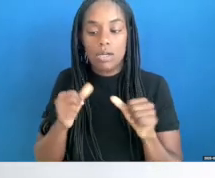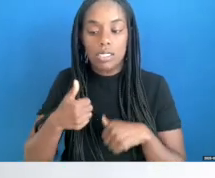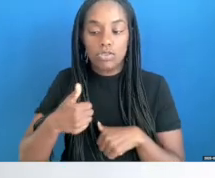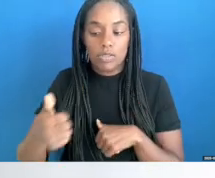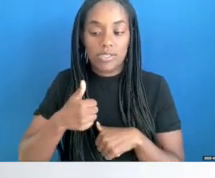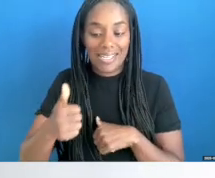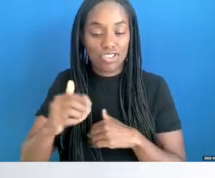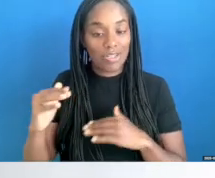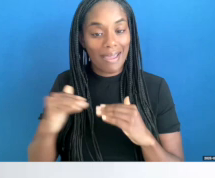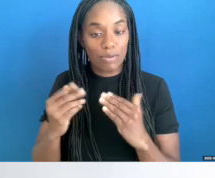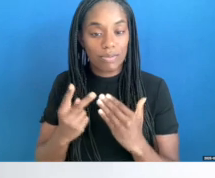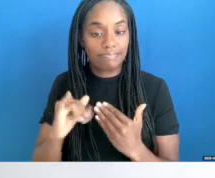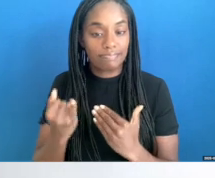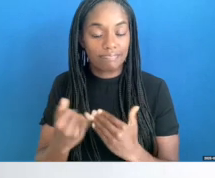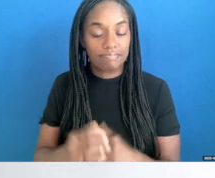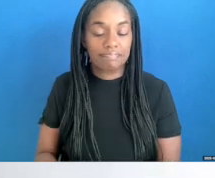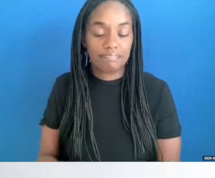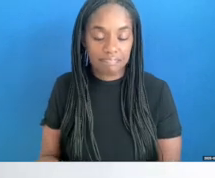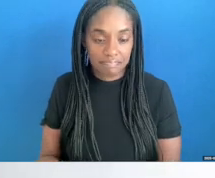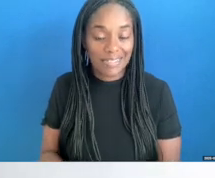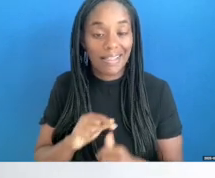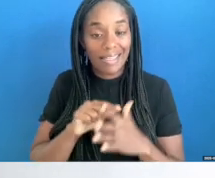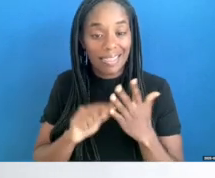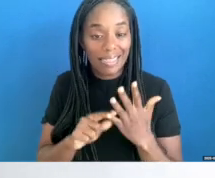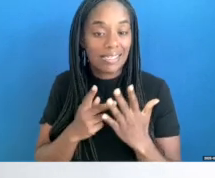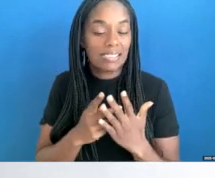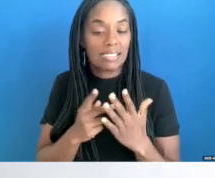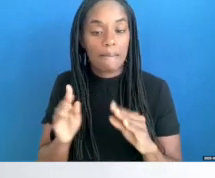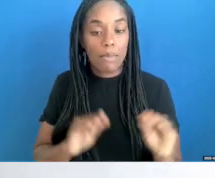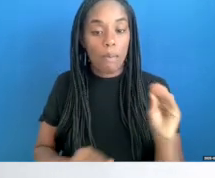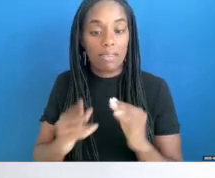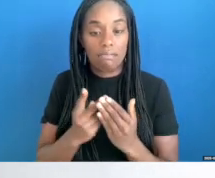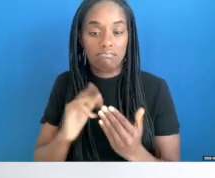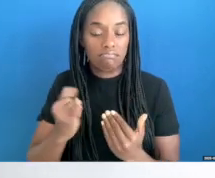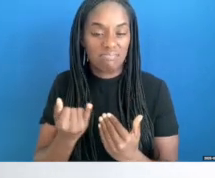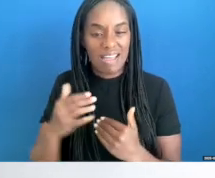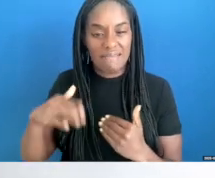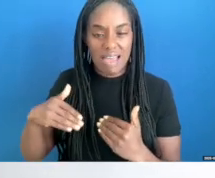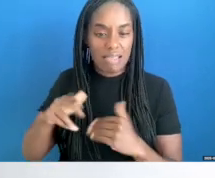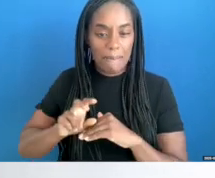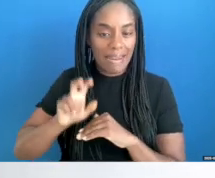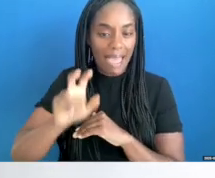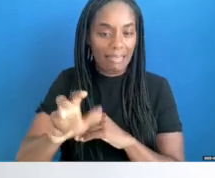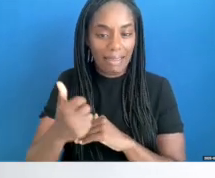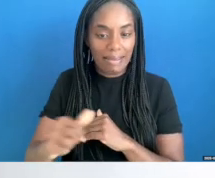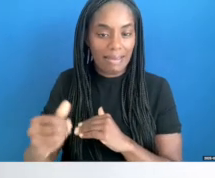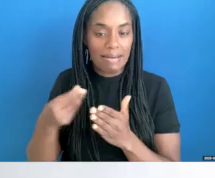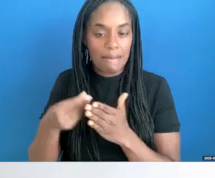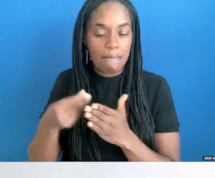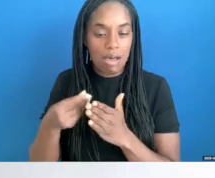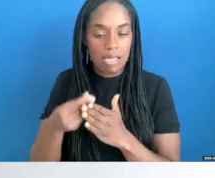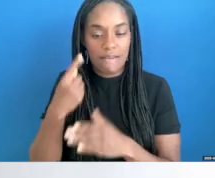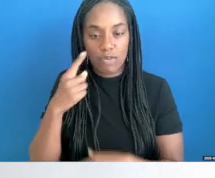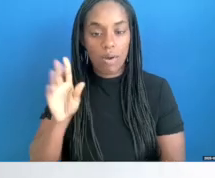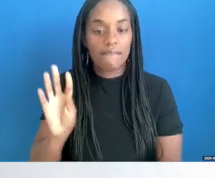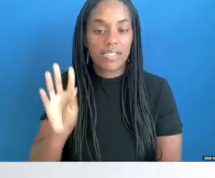project. These mobility projects have not been allocated any funds in the fiscal year